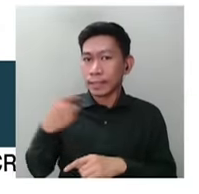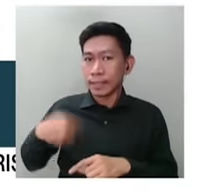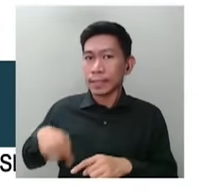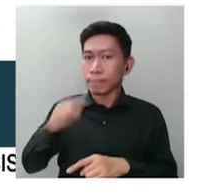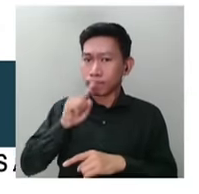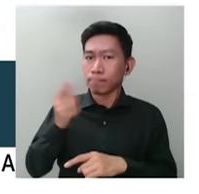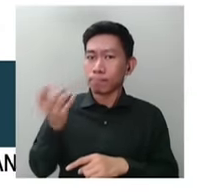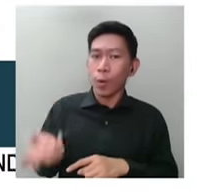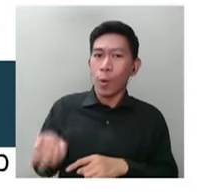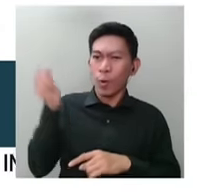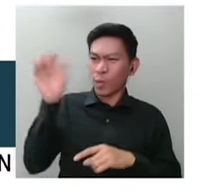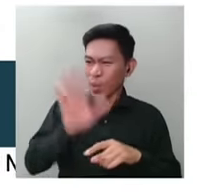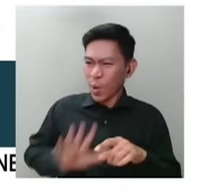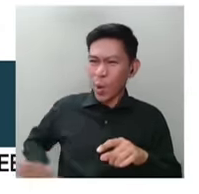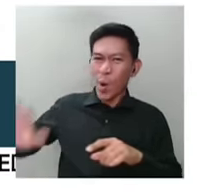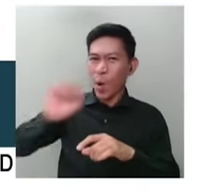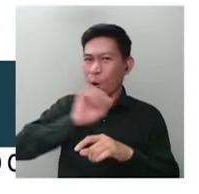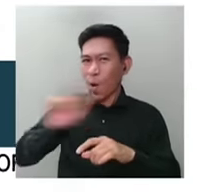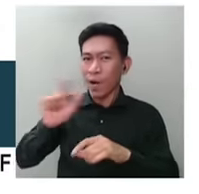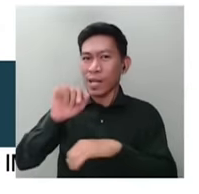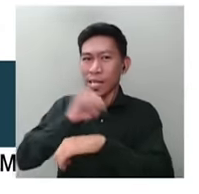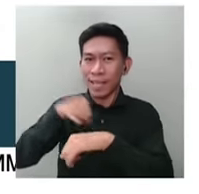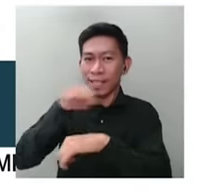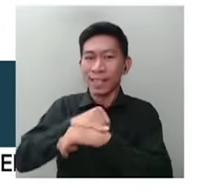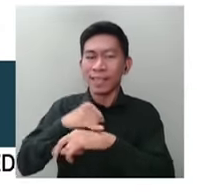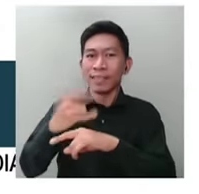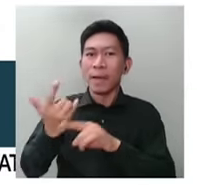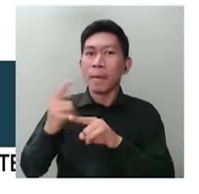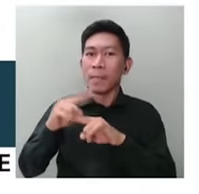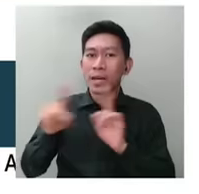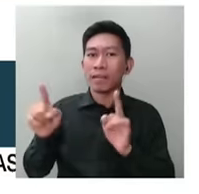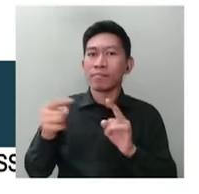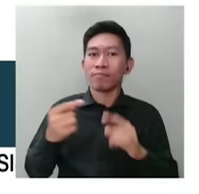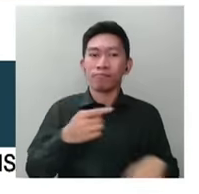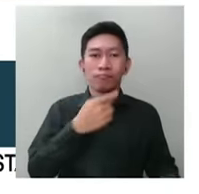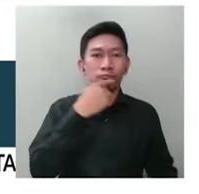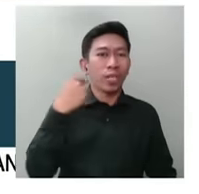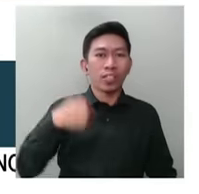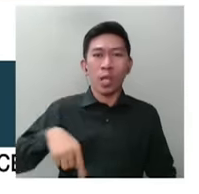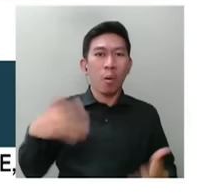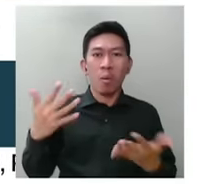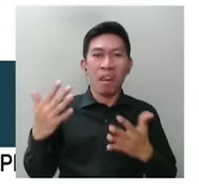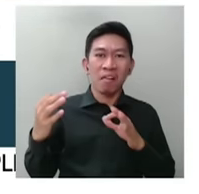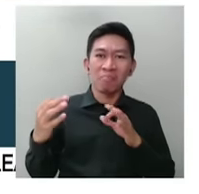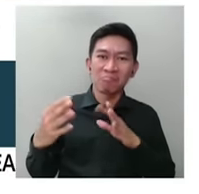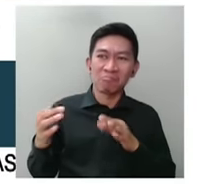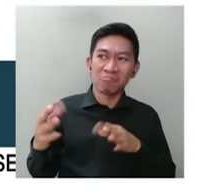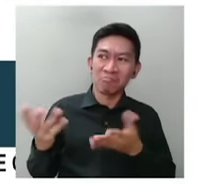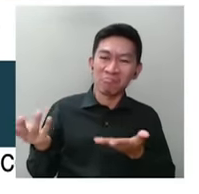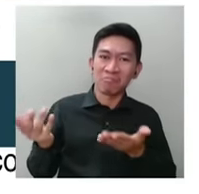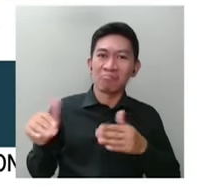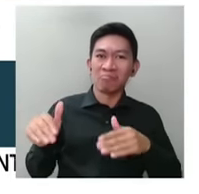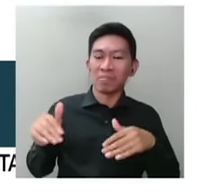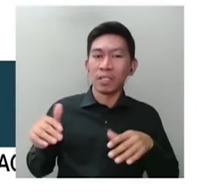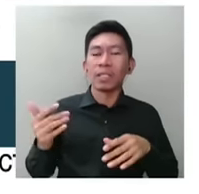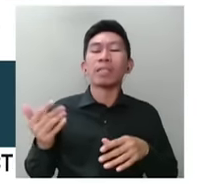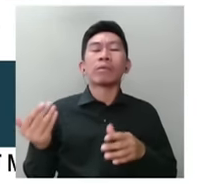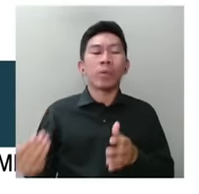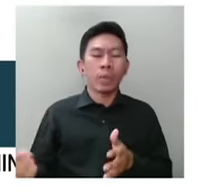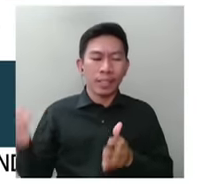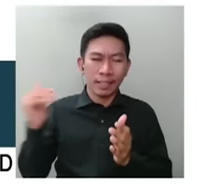owns the entire island. And Russia, of course, has not yet reacted. So, you know, again, this is a